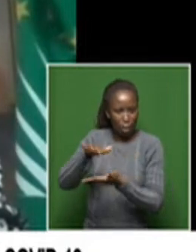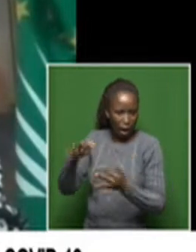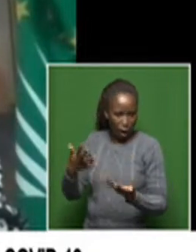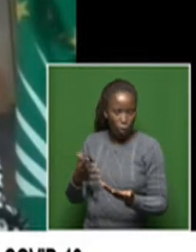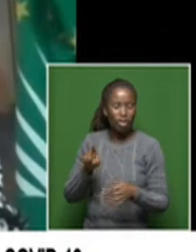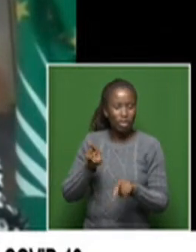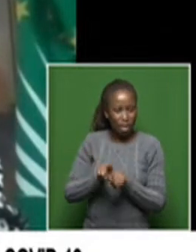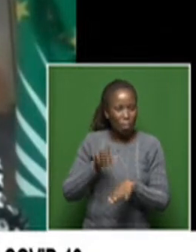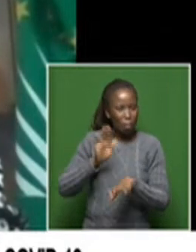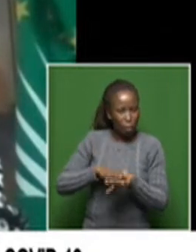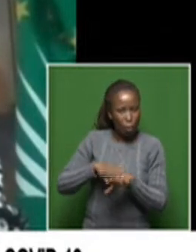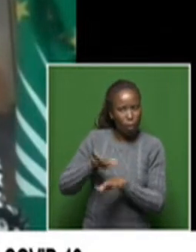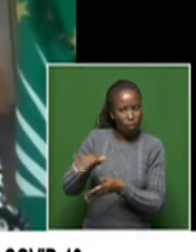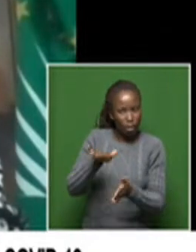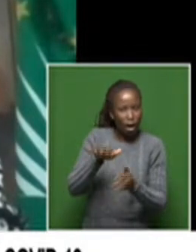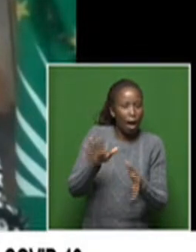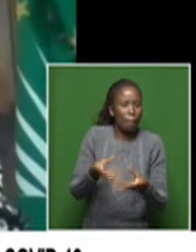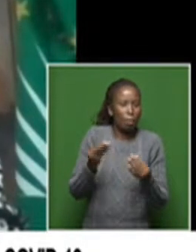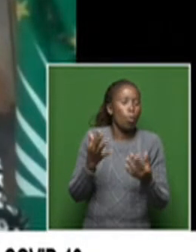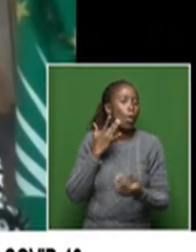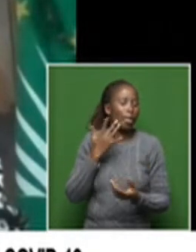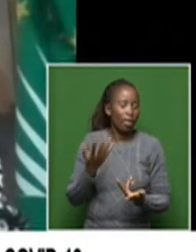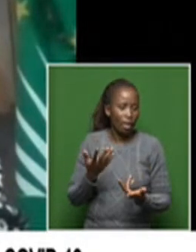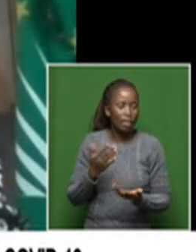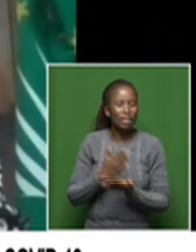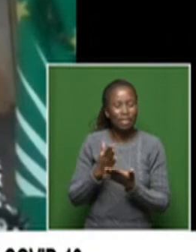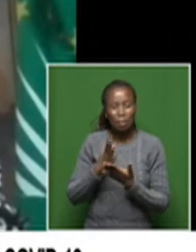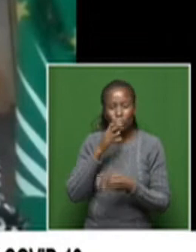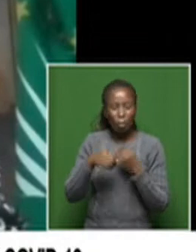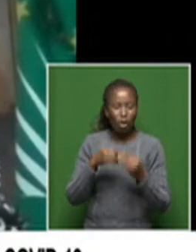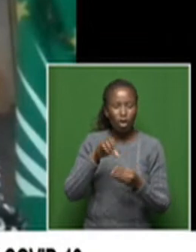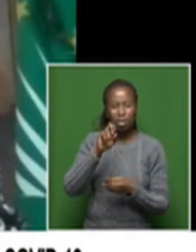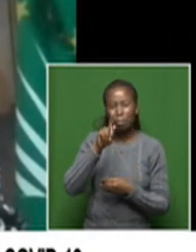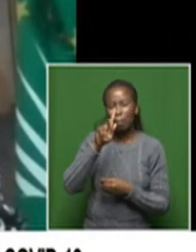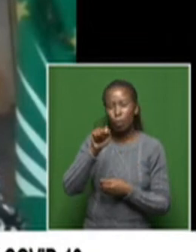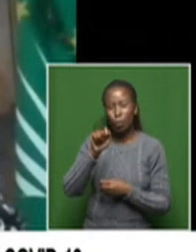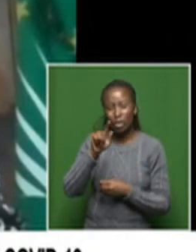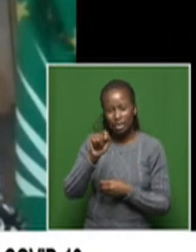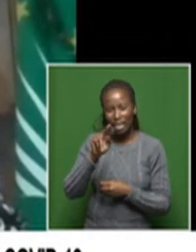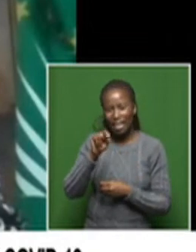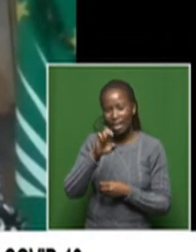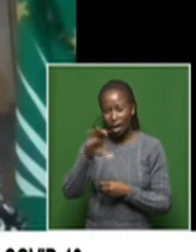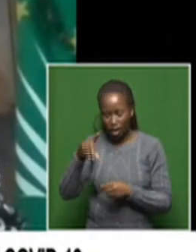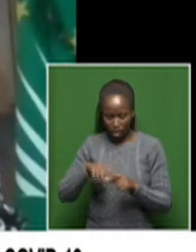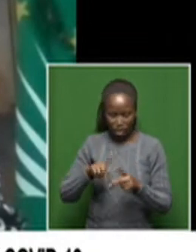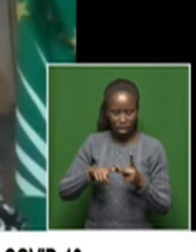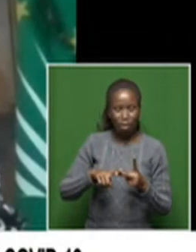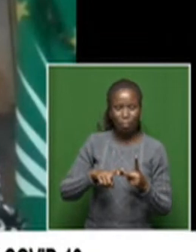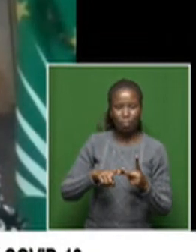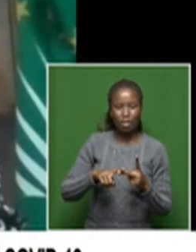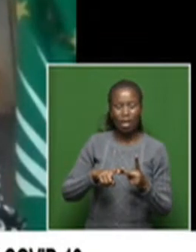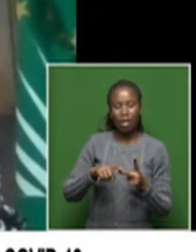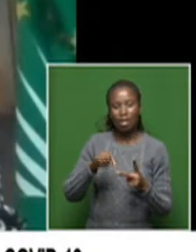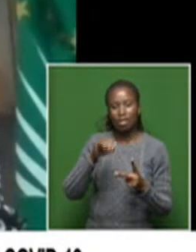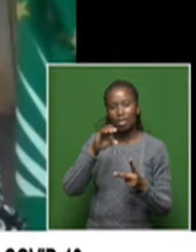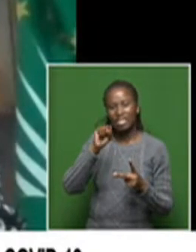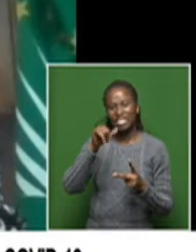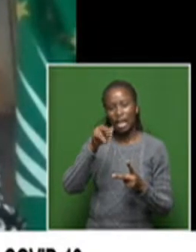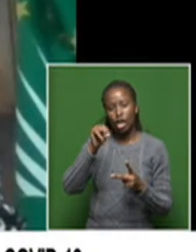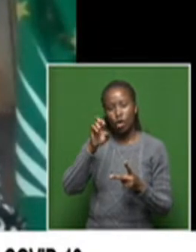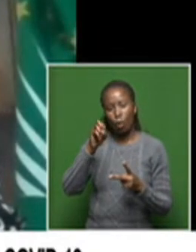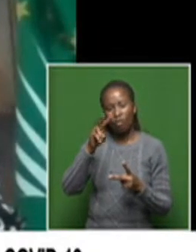vaccine around. Many questions will be asked about Sputnik, about Sinovac, and all other vaccines that are available